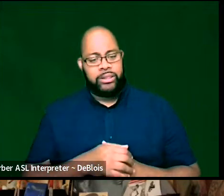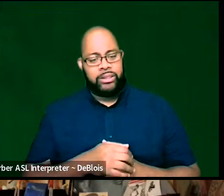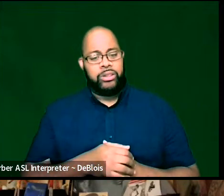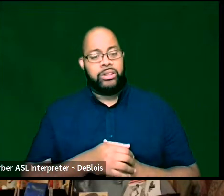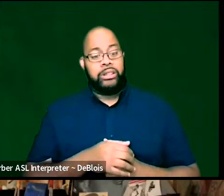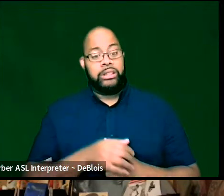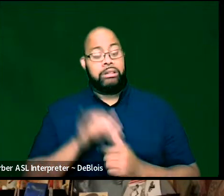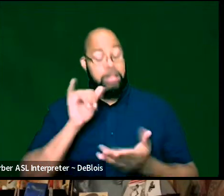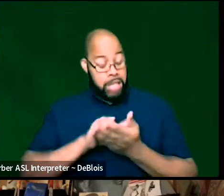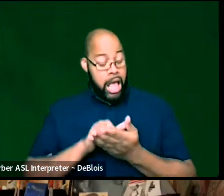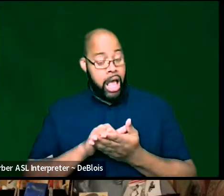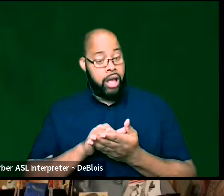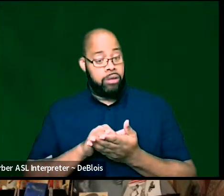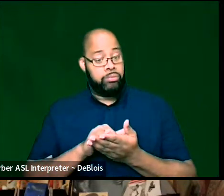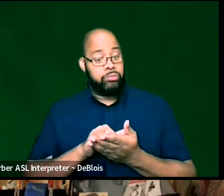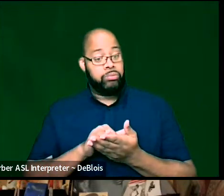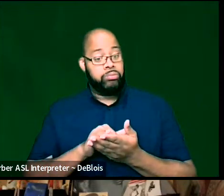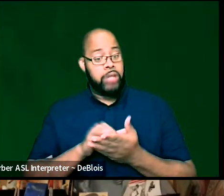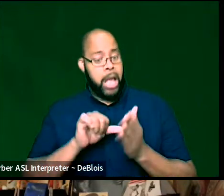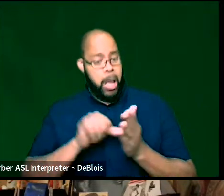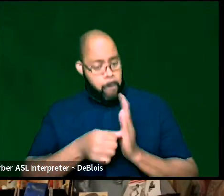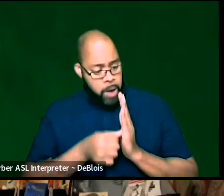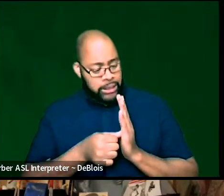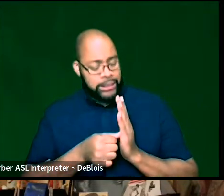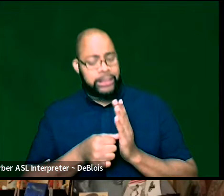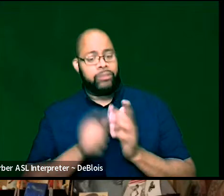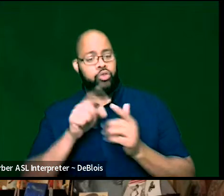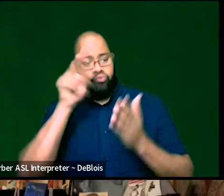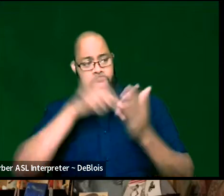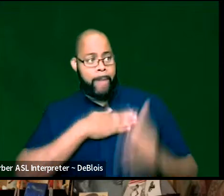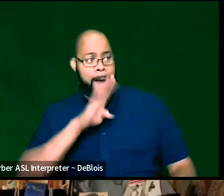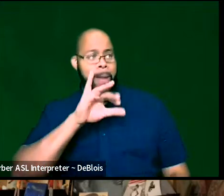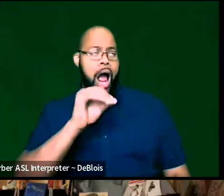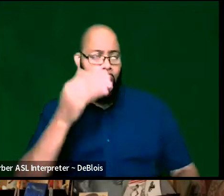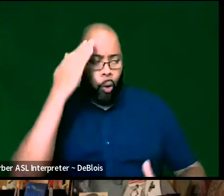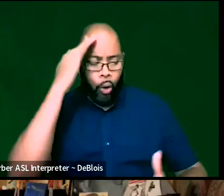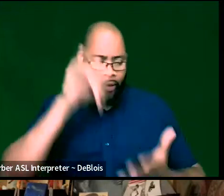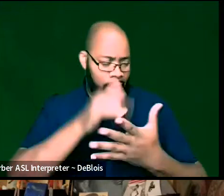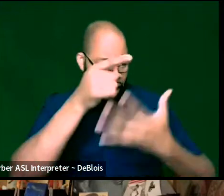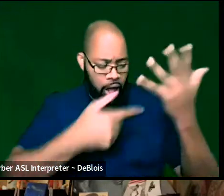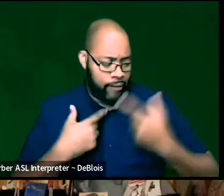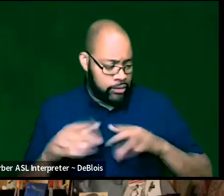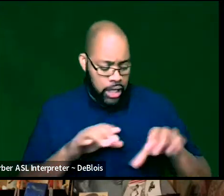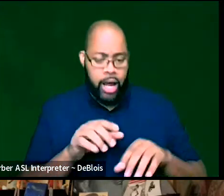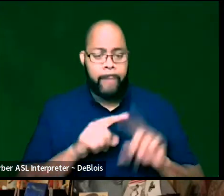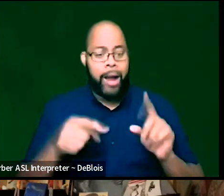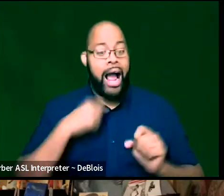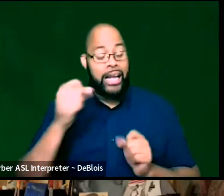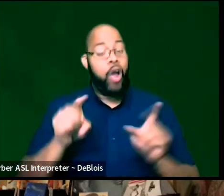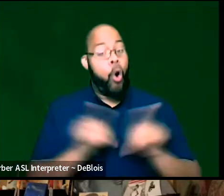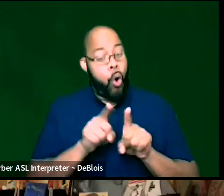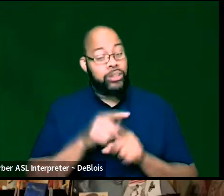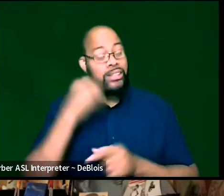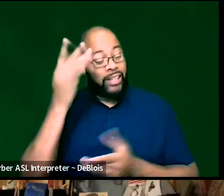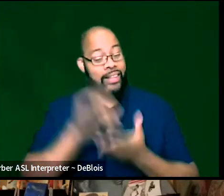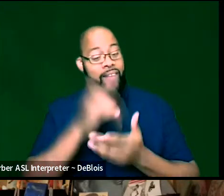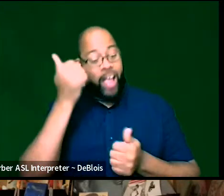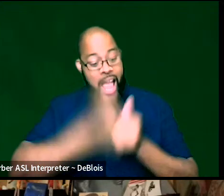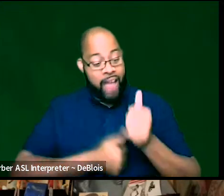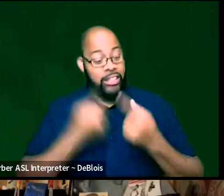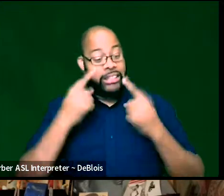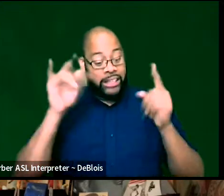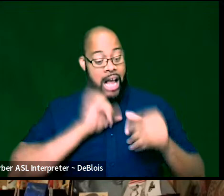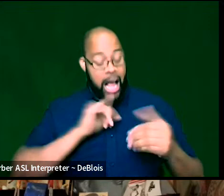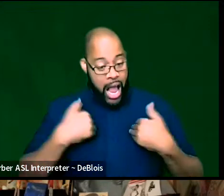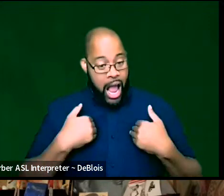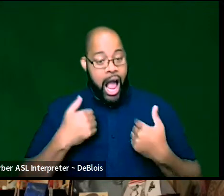while it is impressive to read my bio and all the things that I've done, I can also say that for every success I've